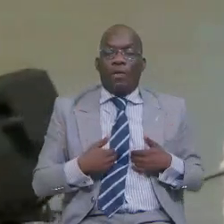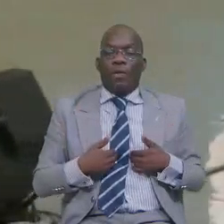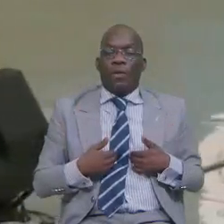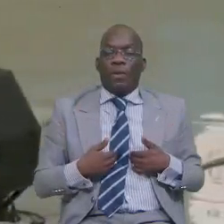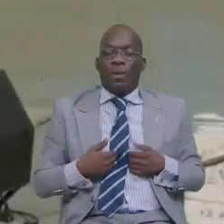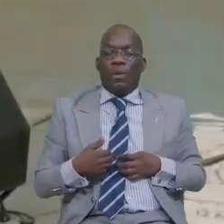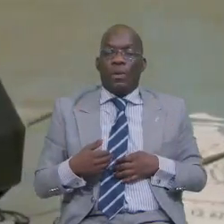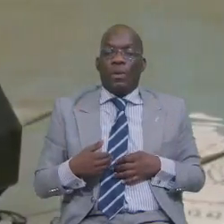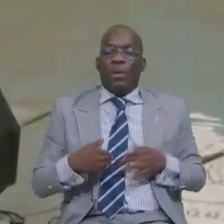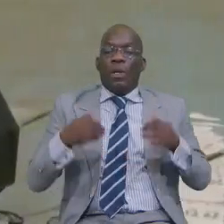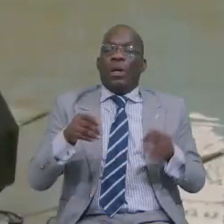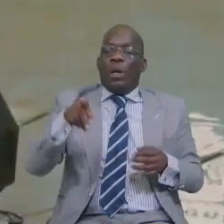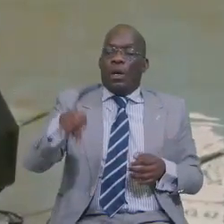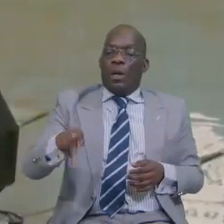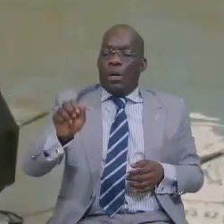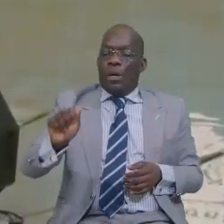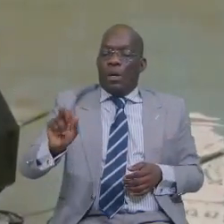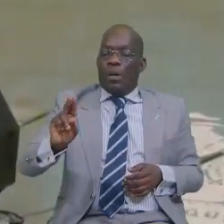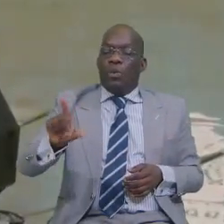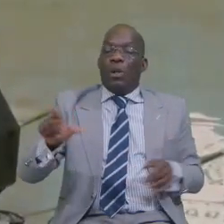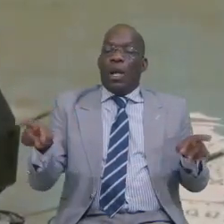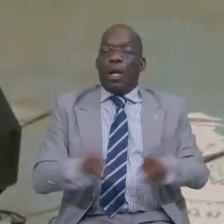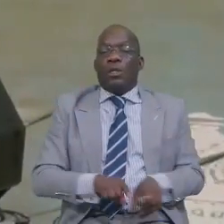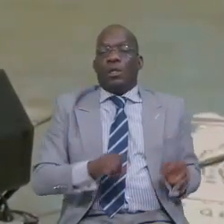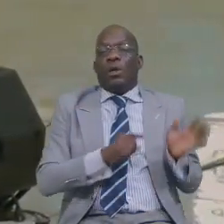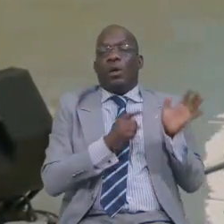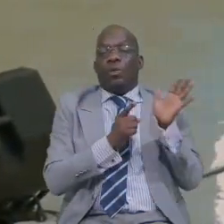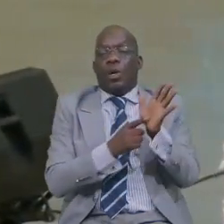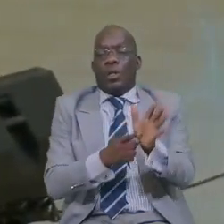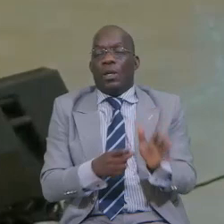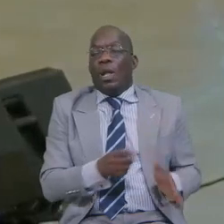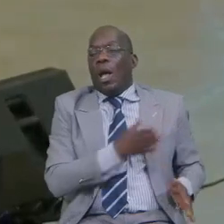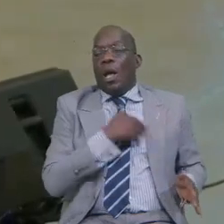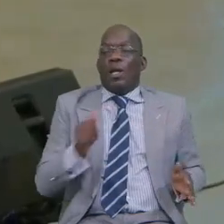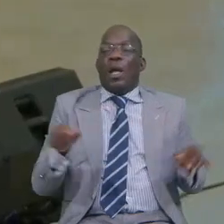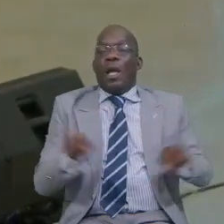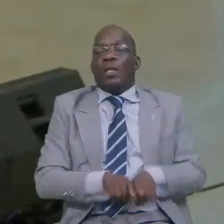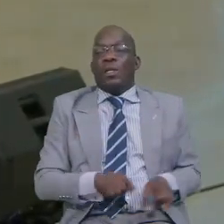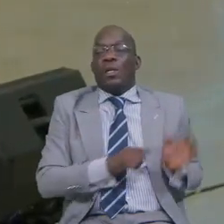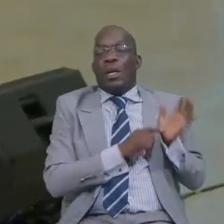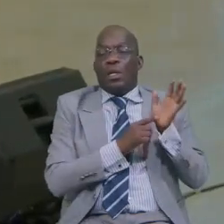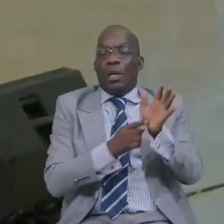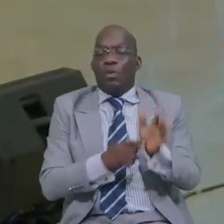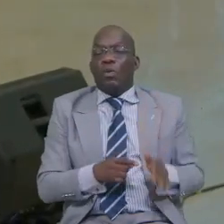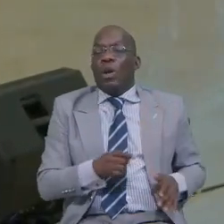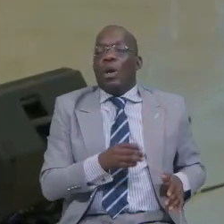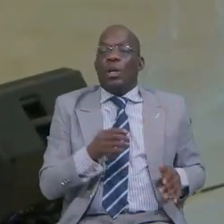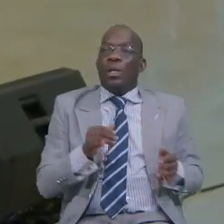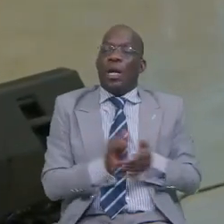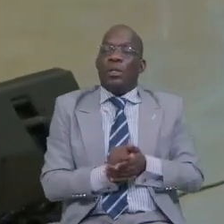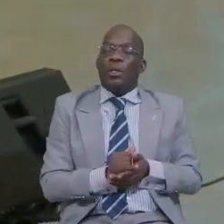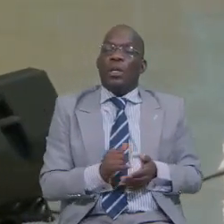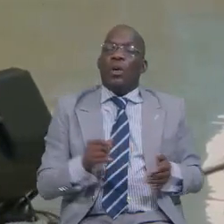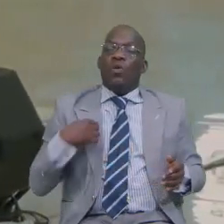a pattern, as an example, that he got the grace of God for salvation, but he must not stop